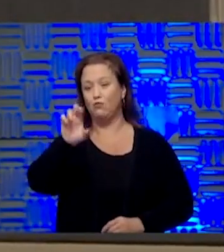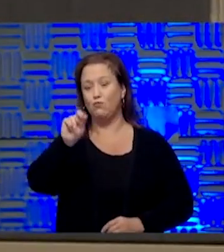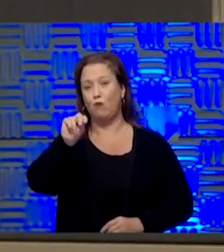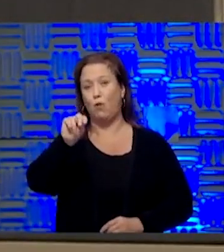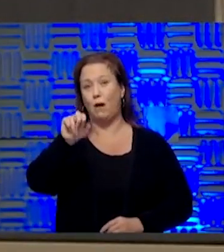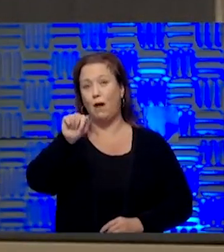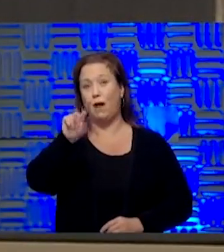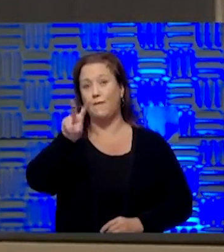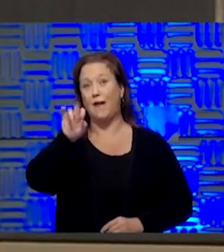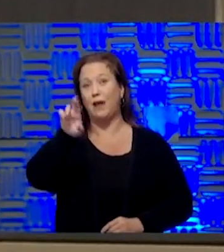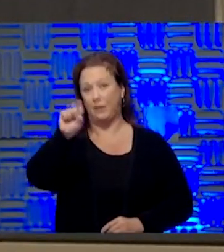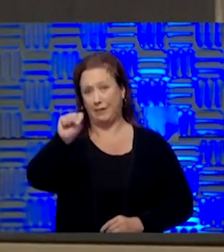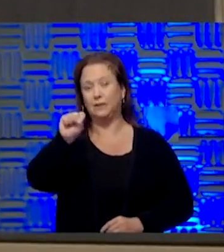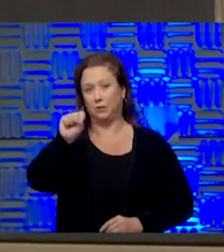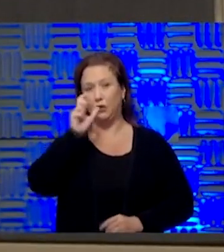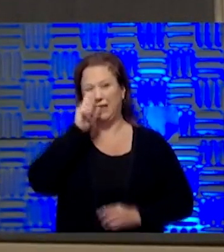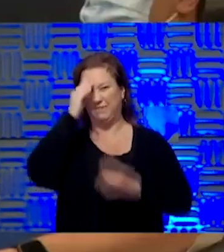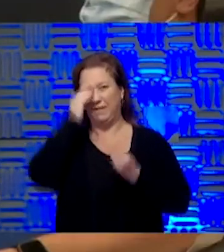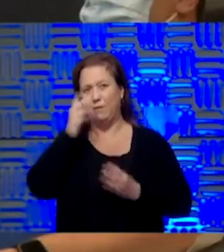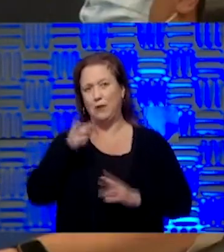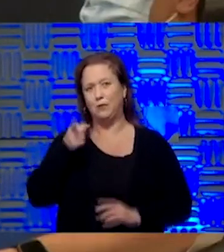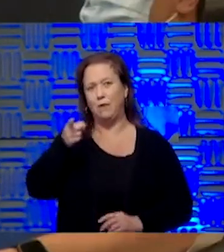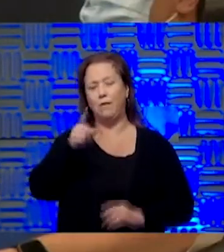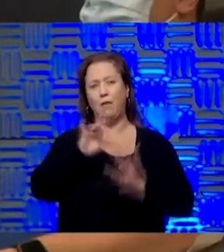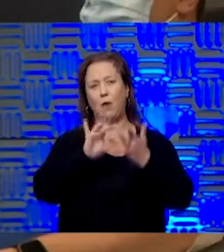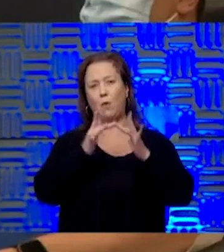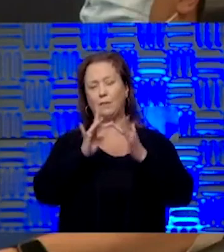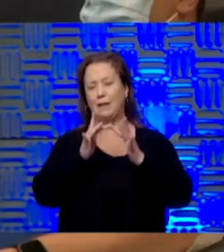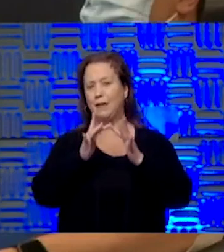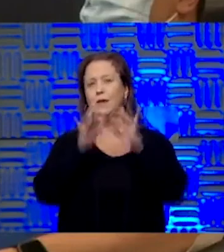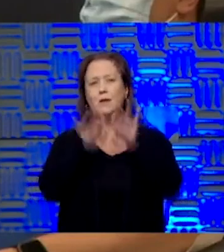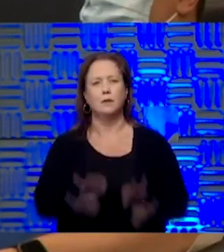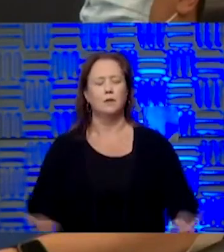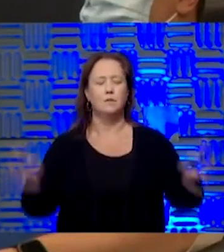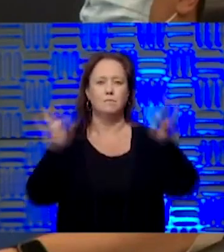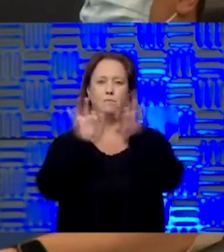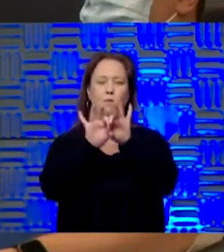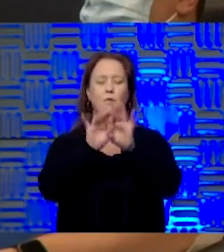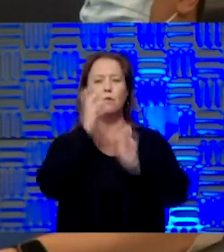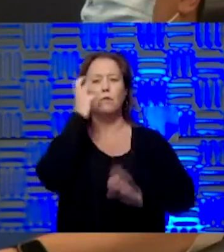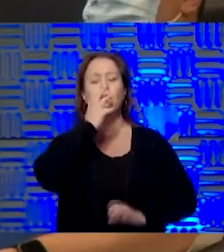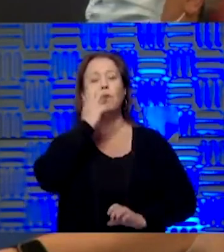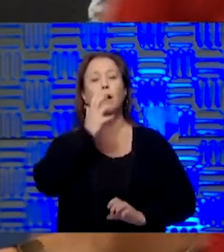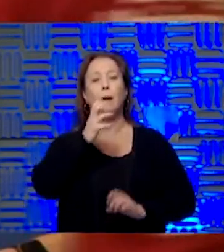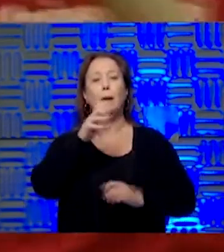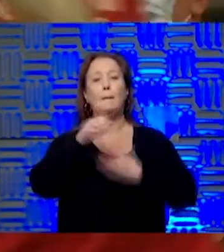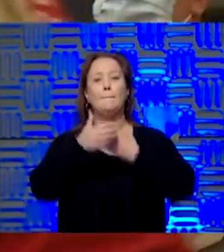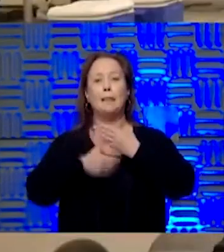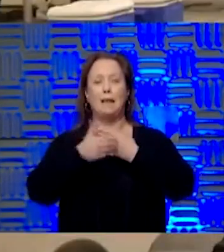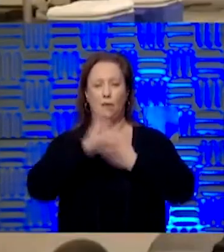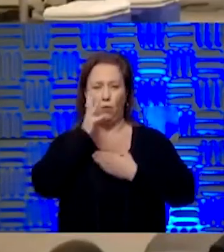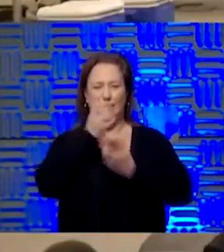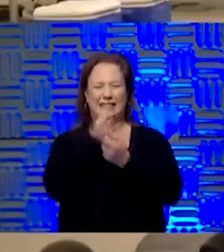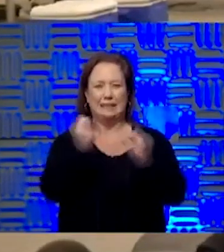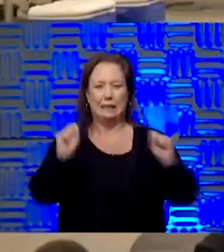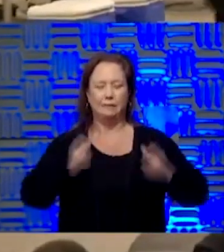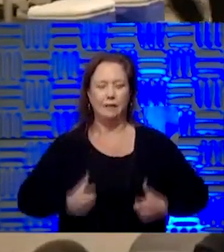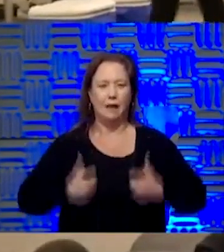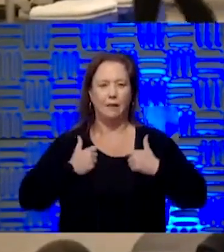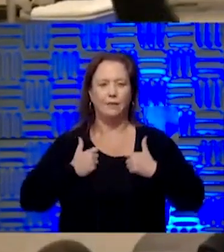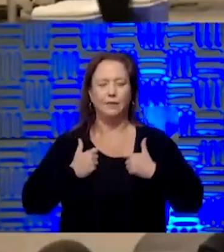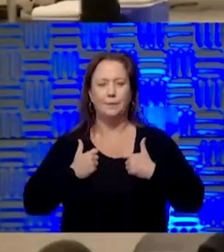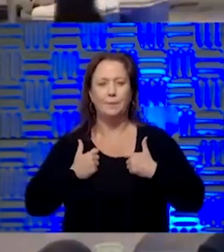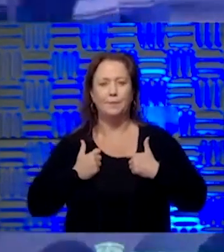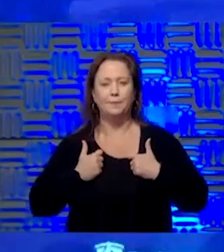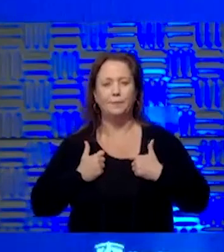savealife.com/coronavirus, you'll get details. You can get an appointment. Can't tell you about how important that is because blood does save lives.